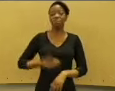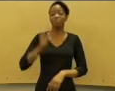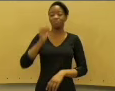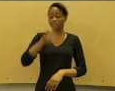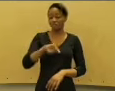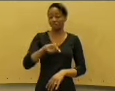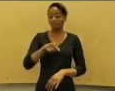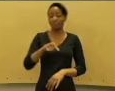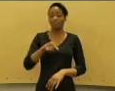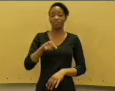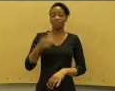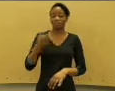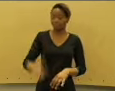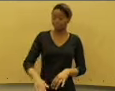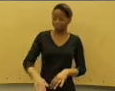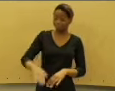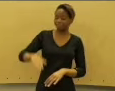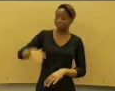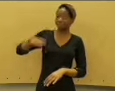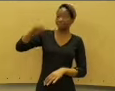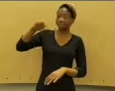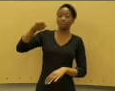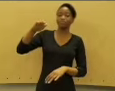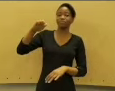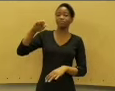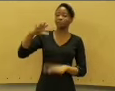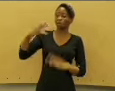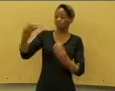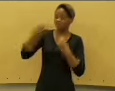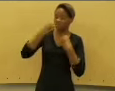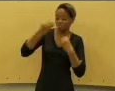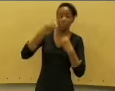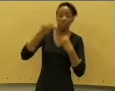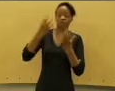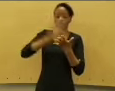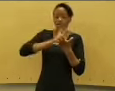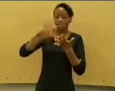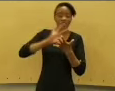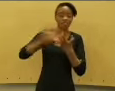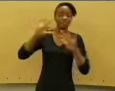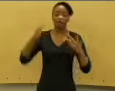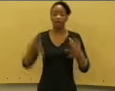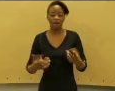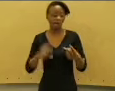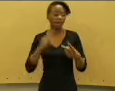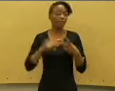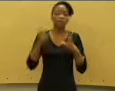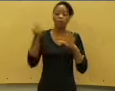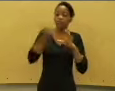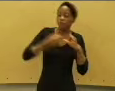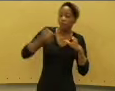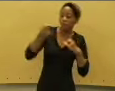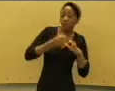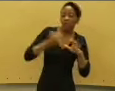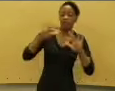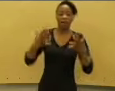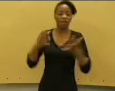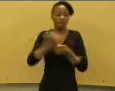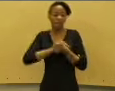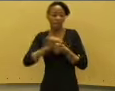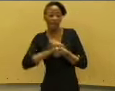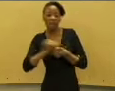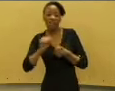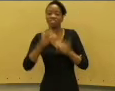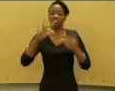you are domesticated into cleaning, you taught how to, you gendered into a certain box.